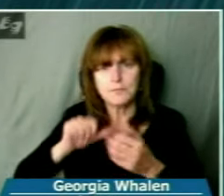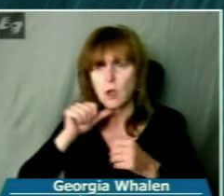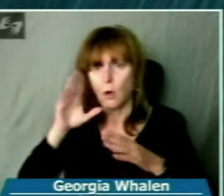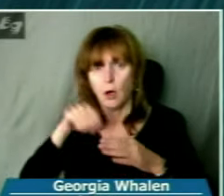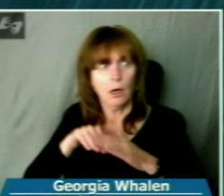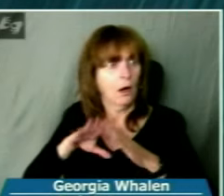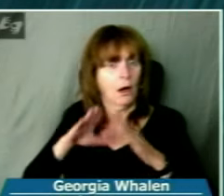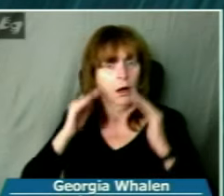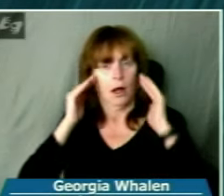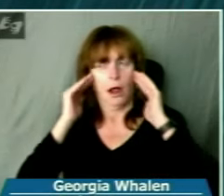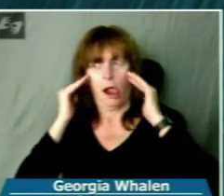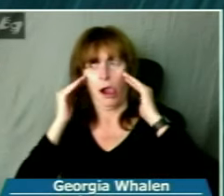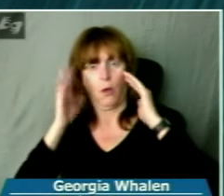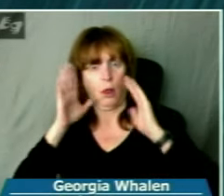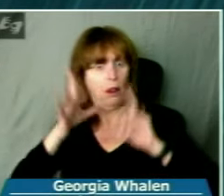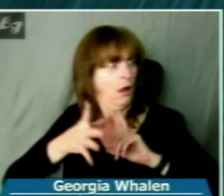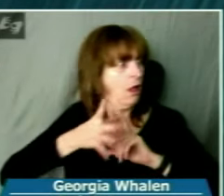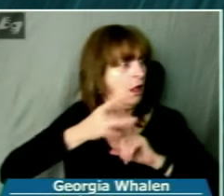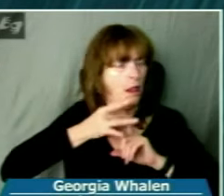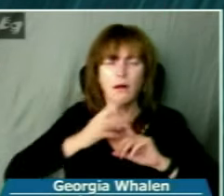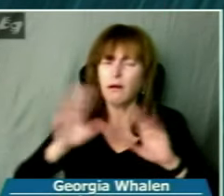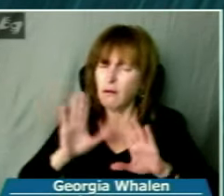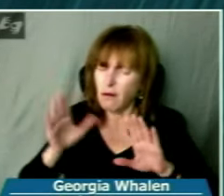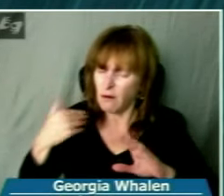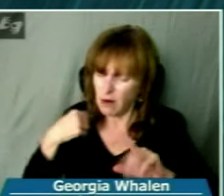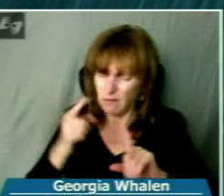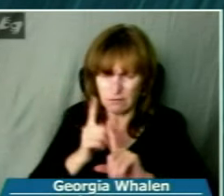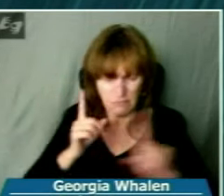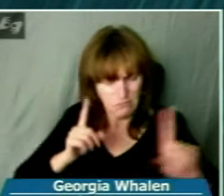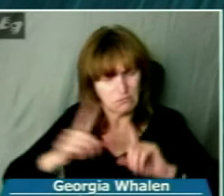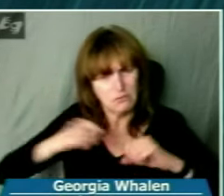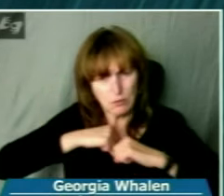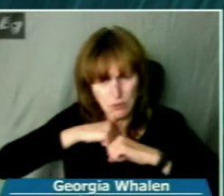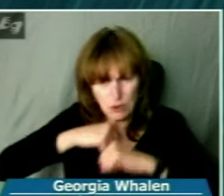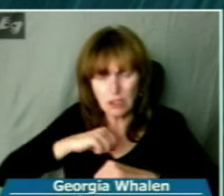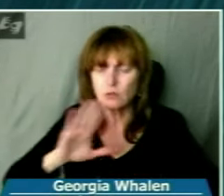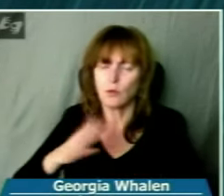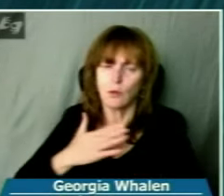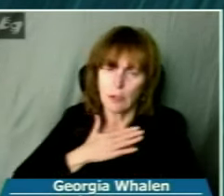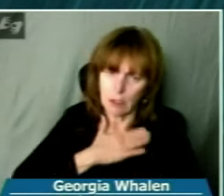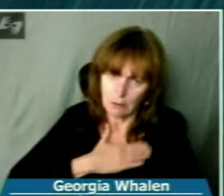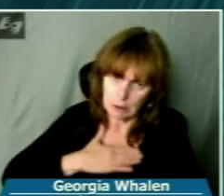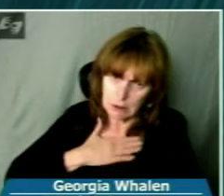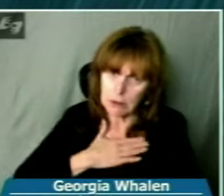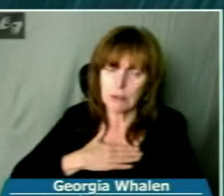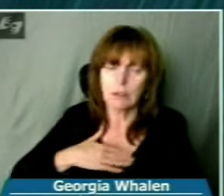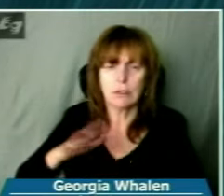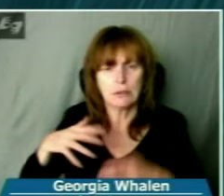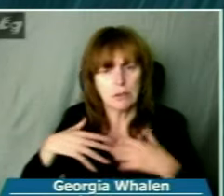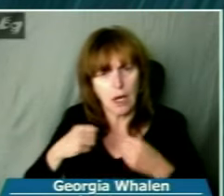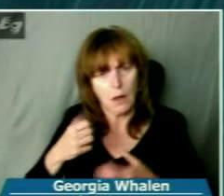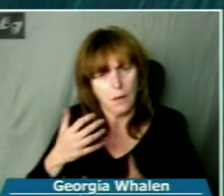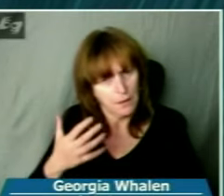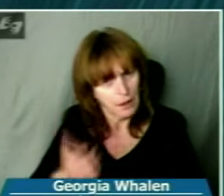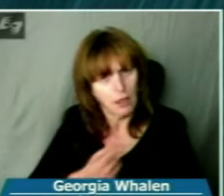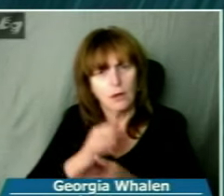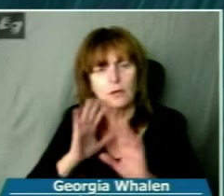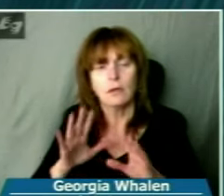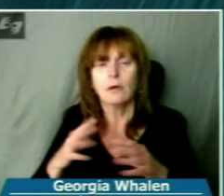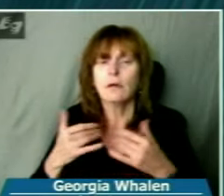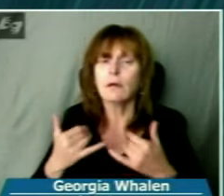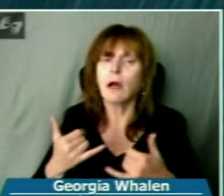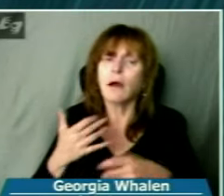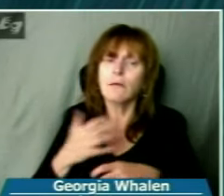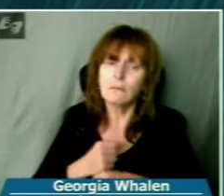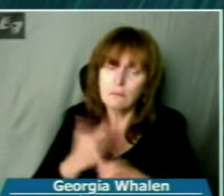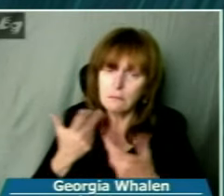a separated issue, so you shouldn't have to worry about that. Get the health care you need. Thanks, Mike. Those are my last final comments. And again,